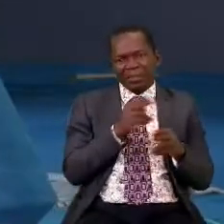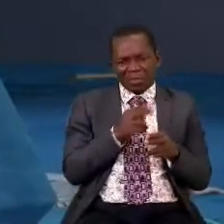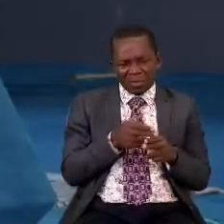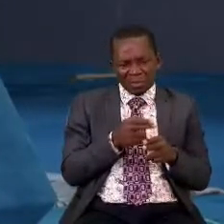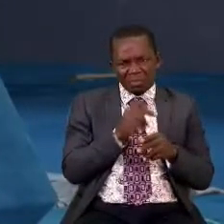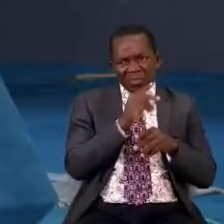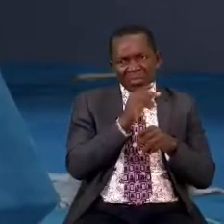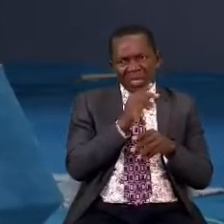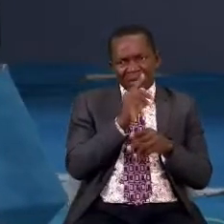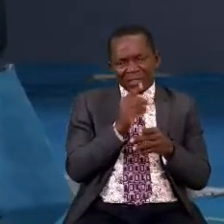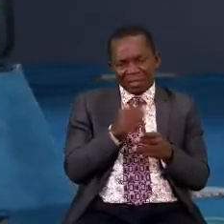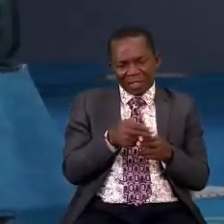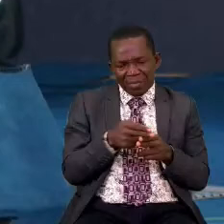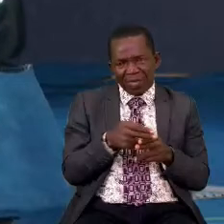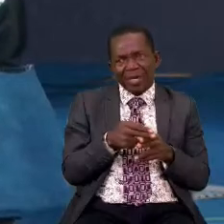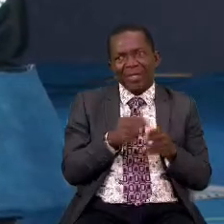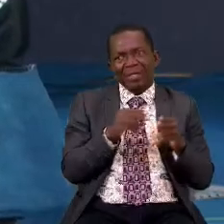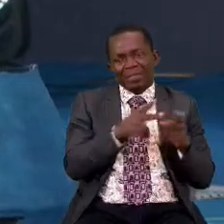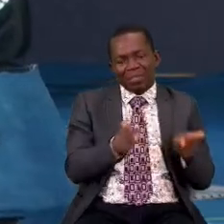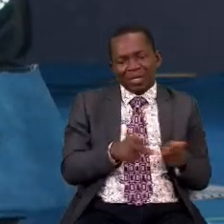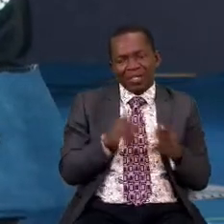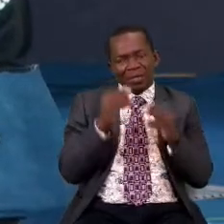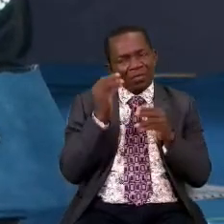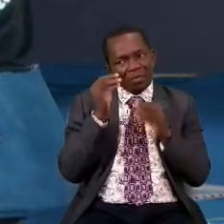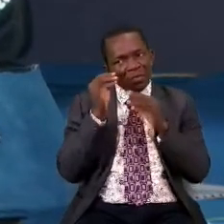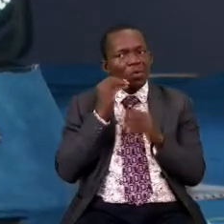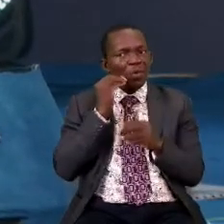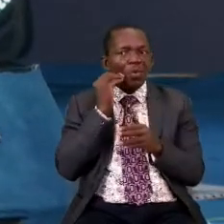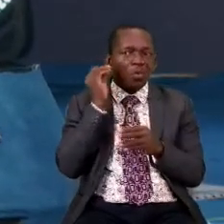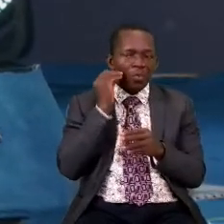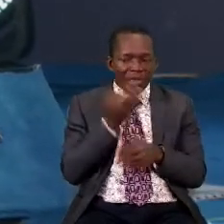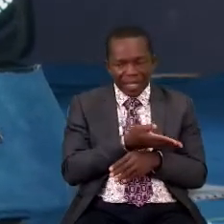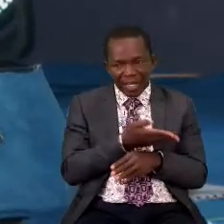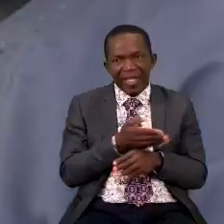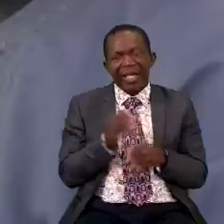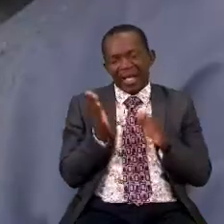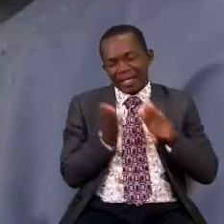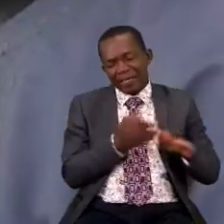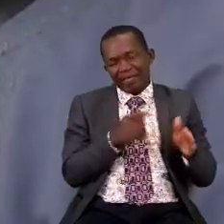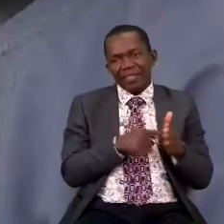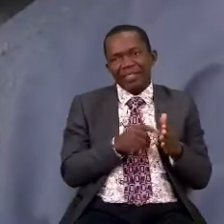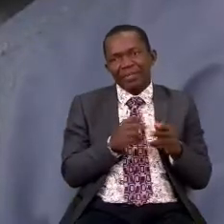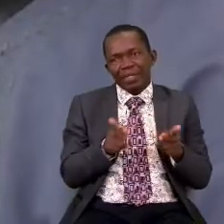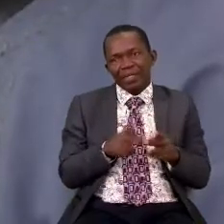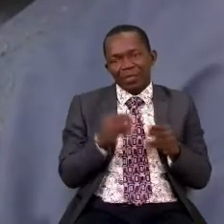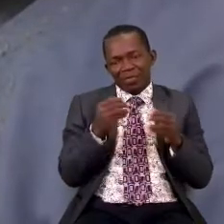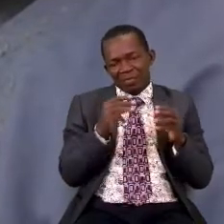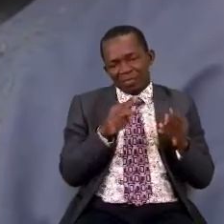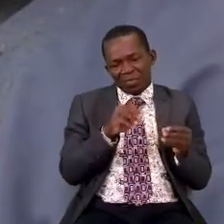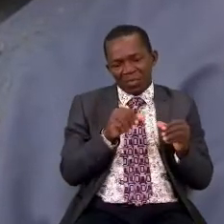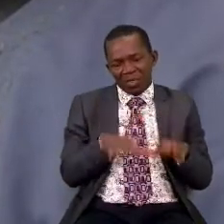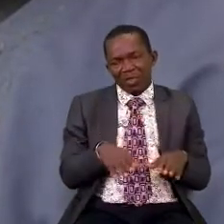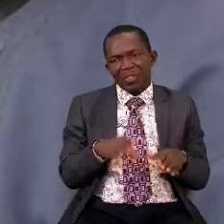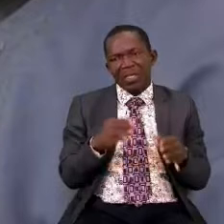noise and confusion and commotion, and then we go to a residence with